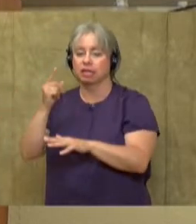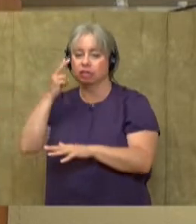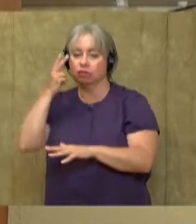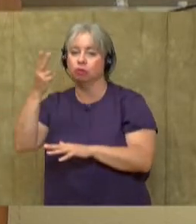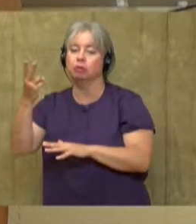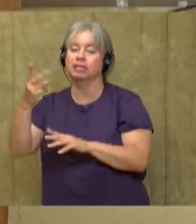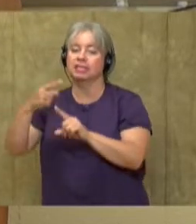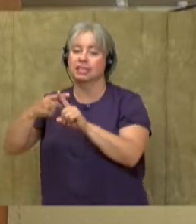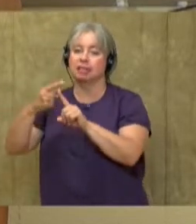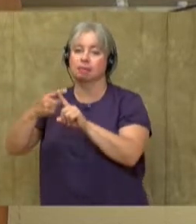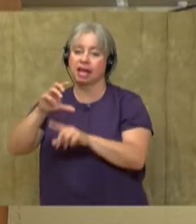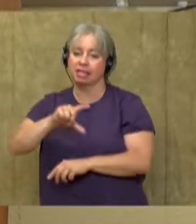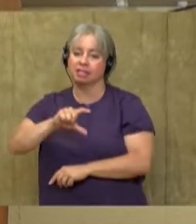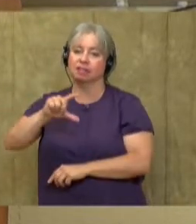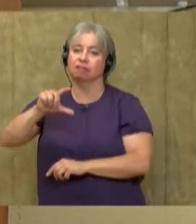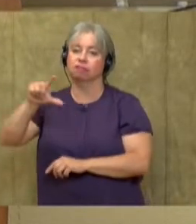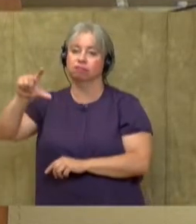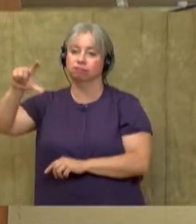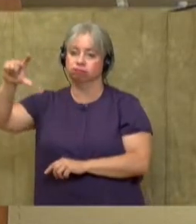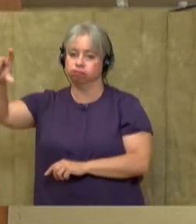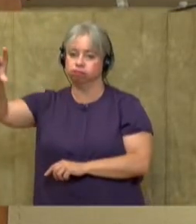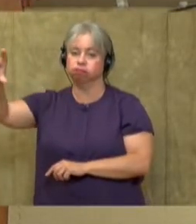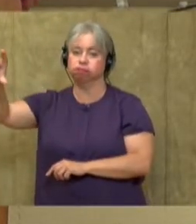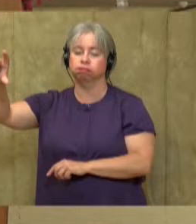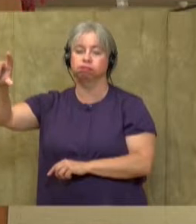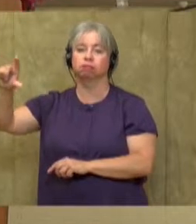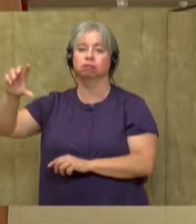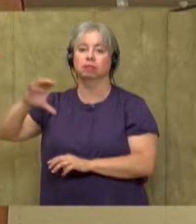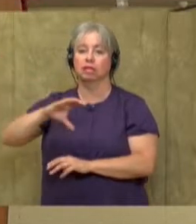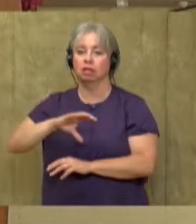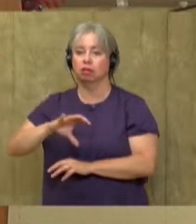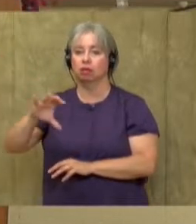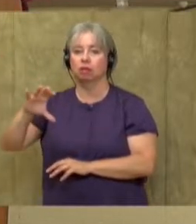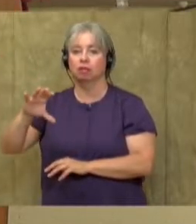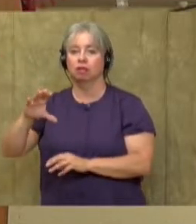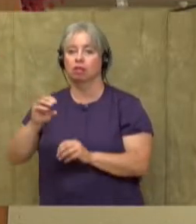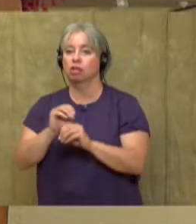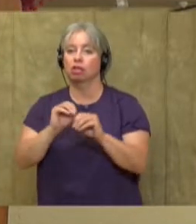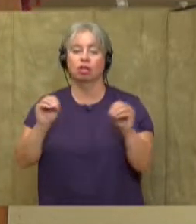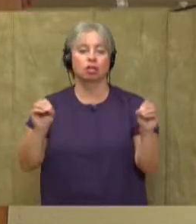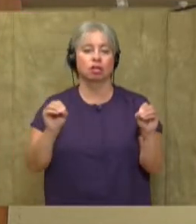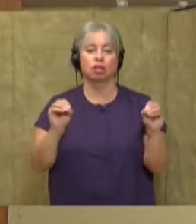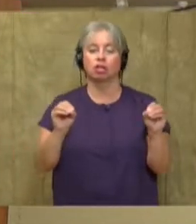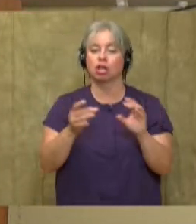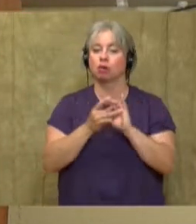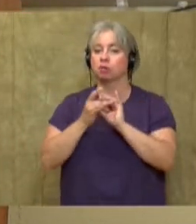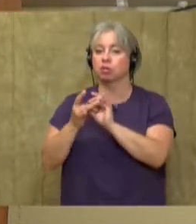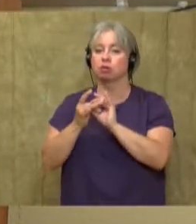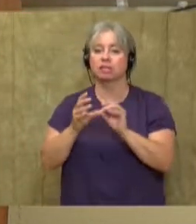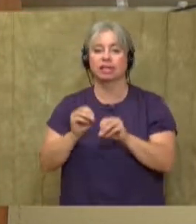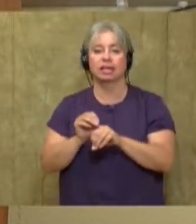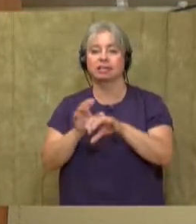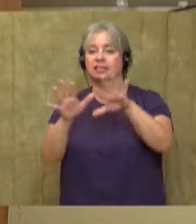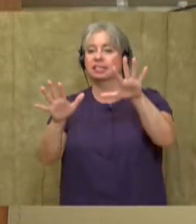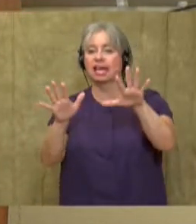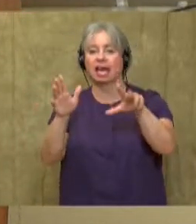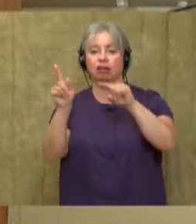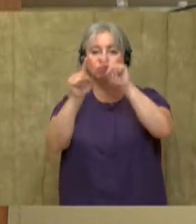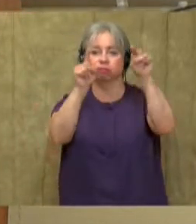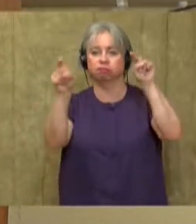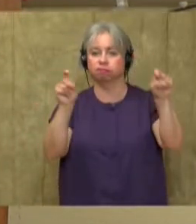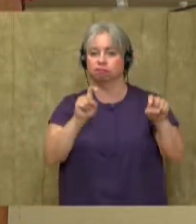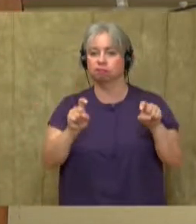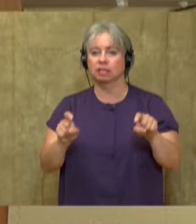a positive or an incline. No association, scattered everywhere. And then we have weak and